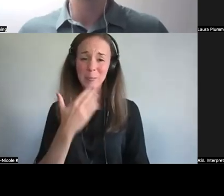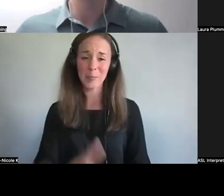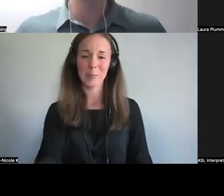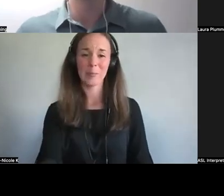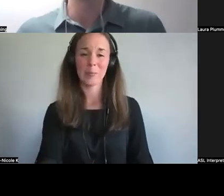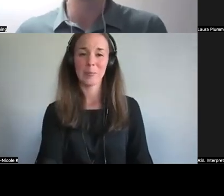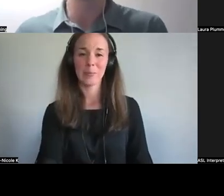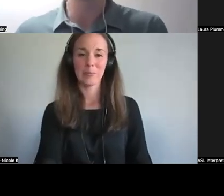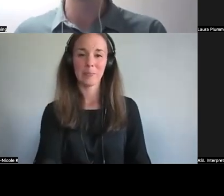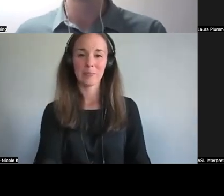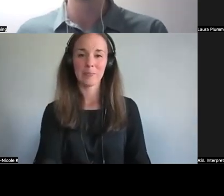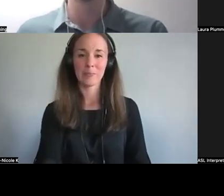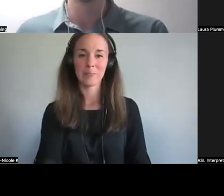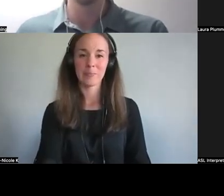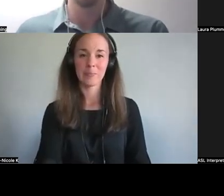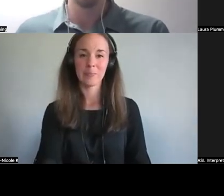Thank you for having me.